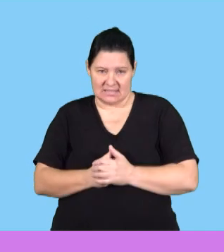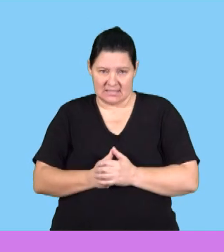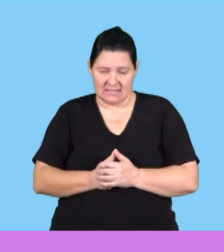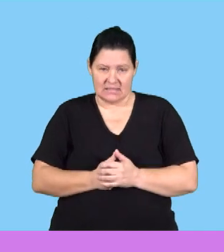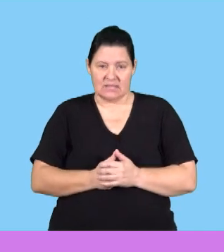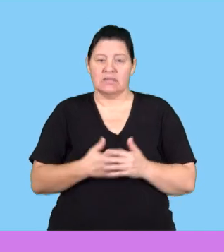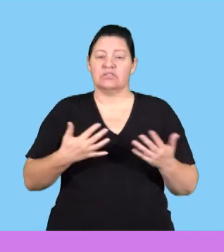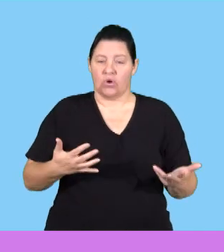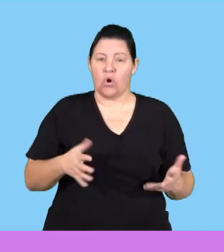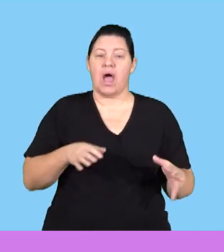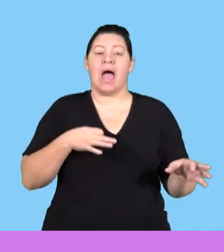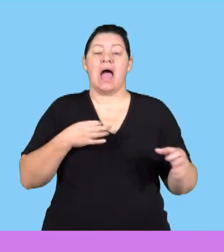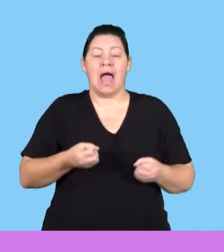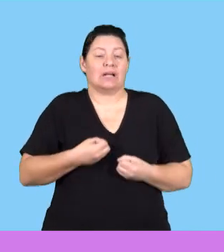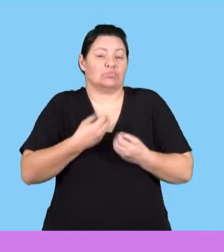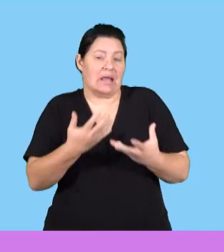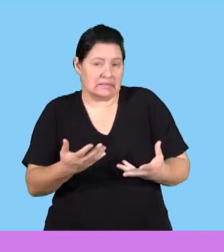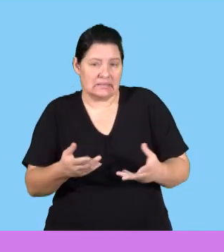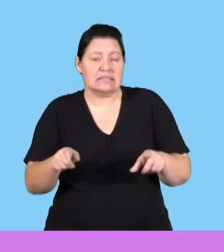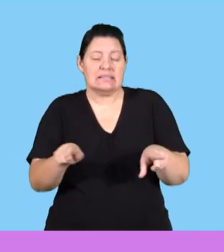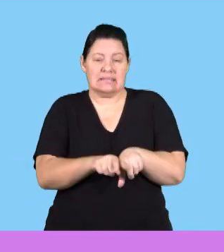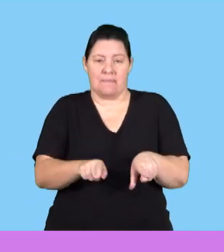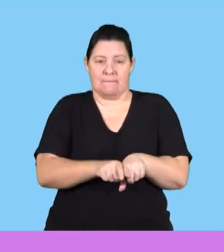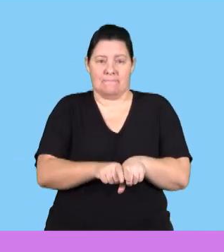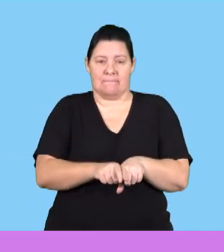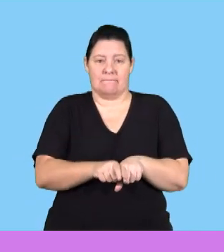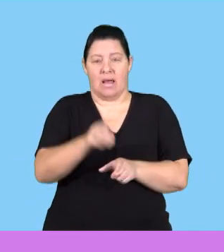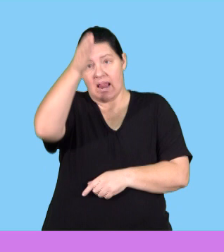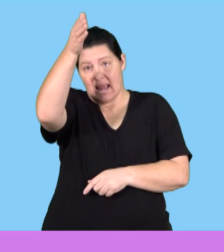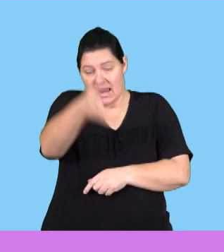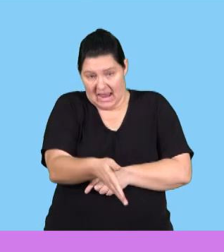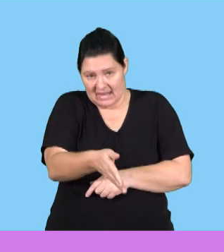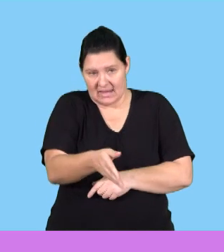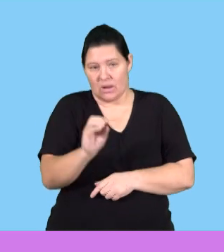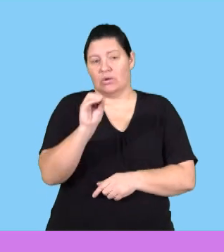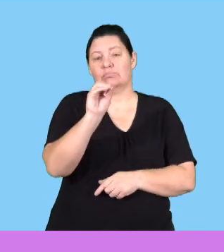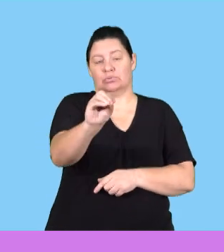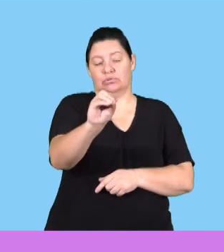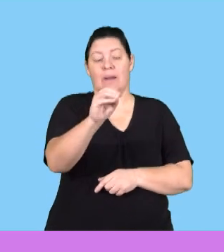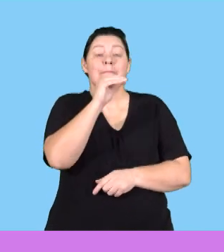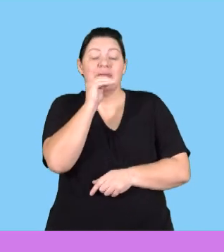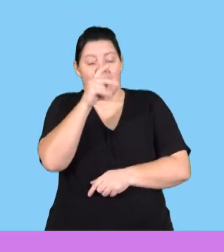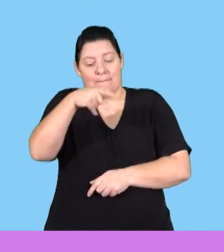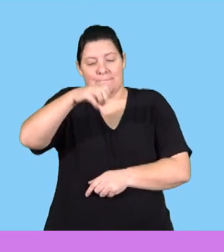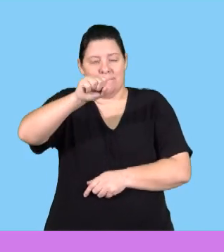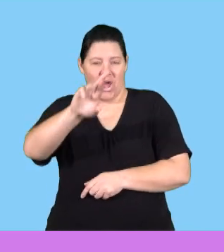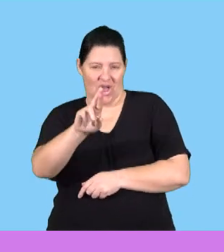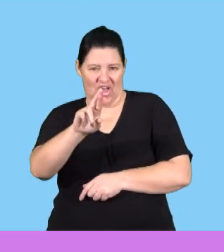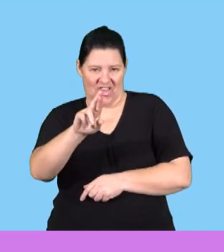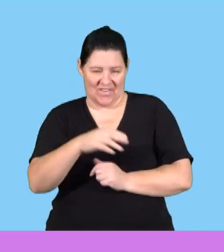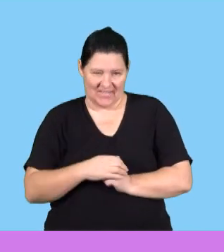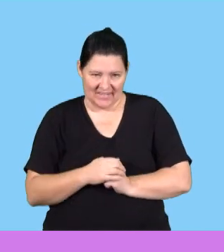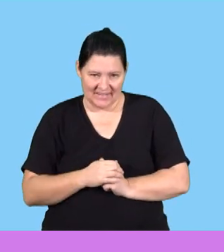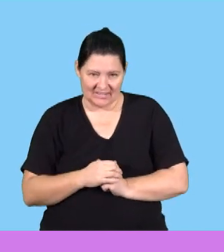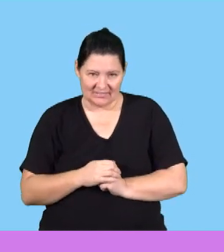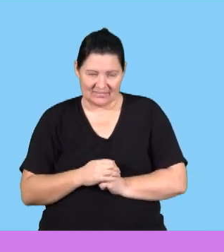this per can as well be expressed as this line that I've just indicated, so that